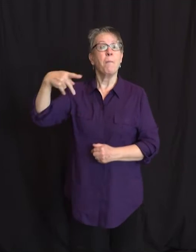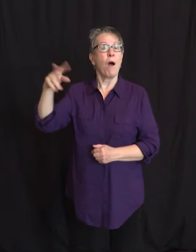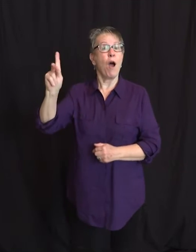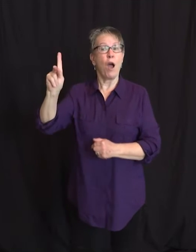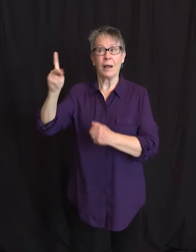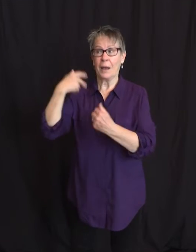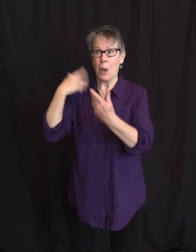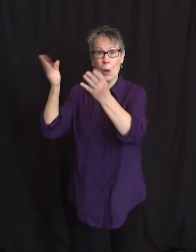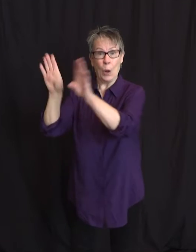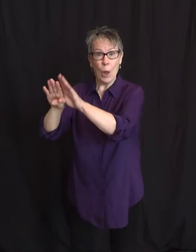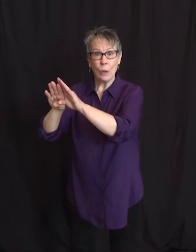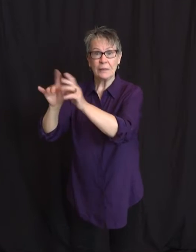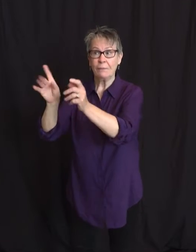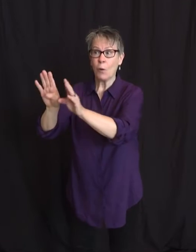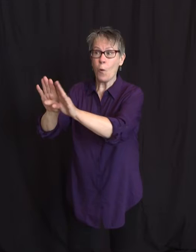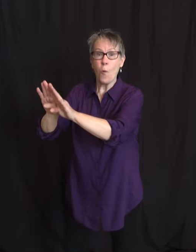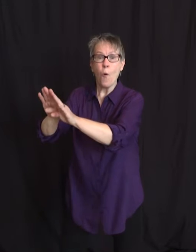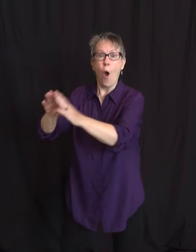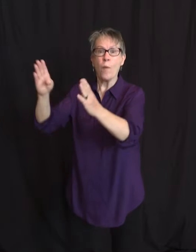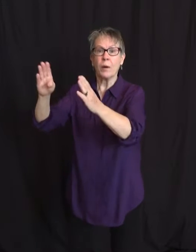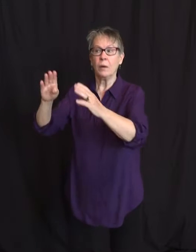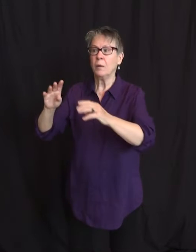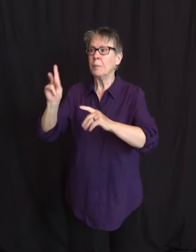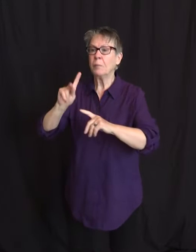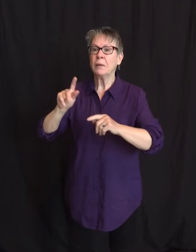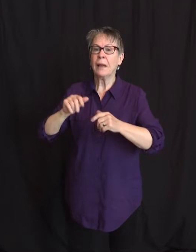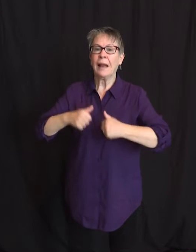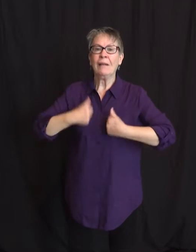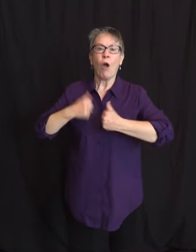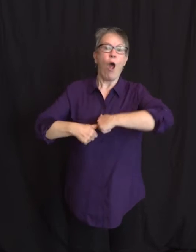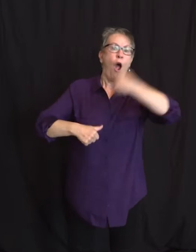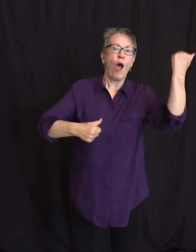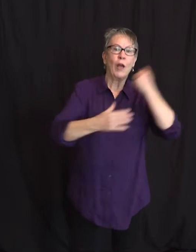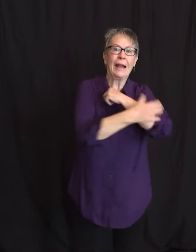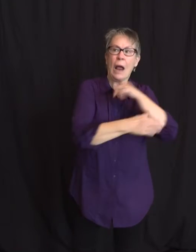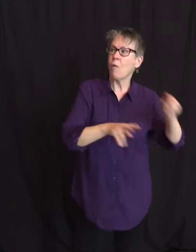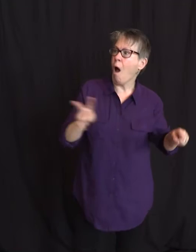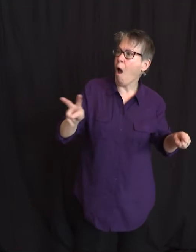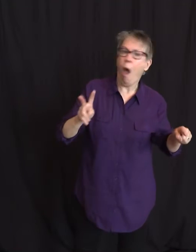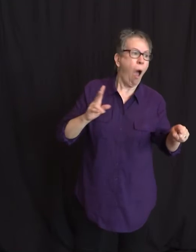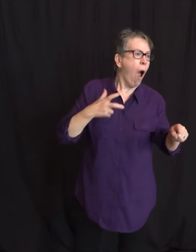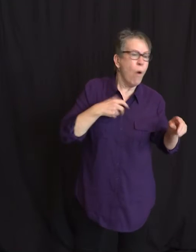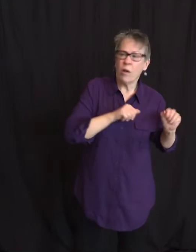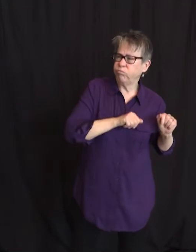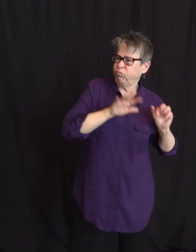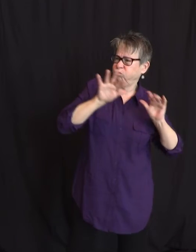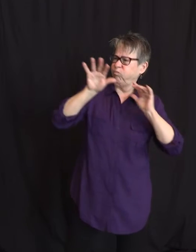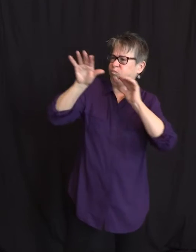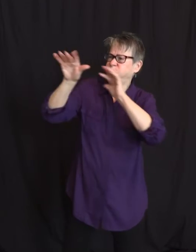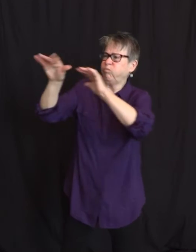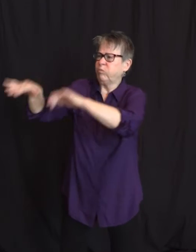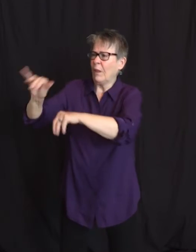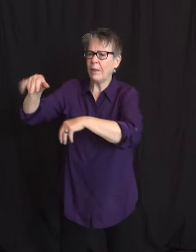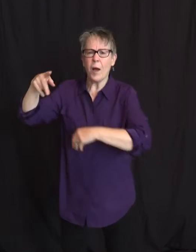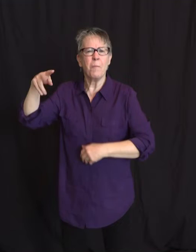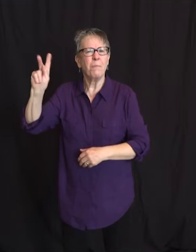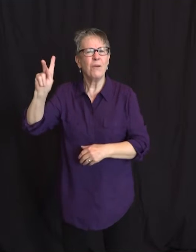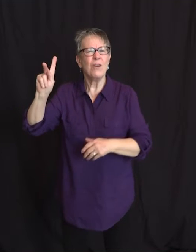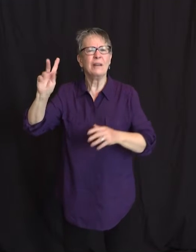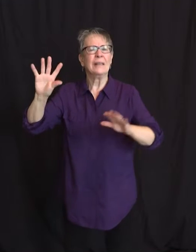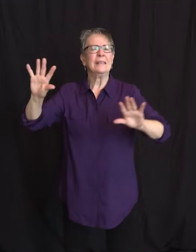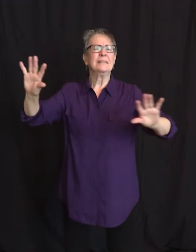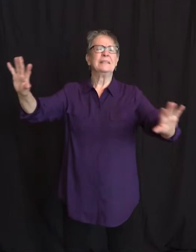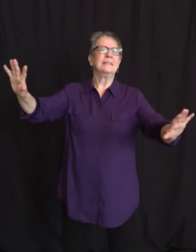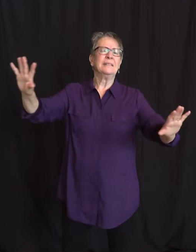state park in those counties, you get the rest of the counties, if not the rest of the region, showing up on a good weather weekend day in